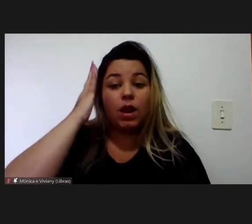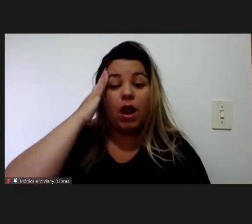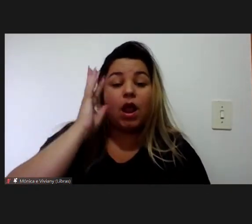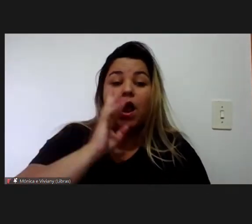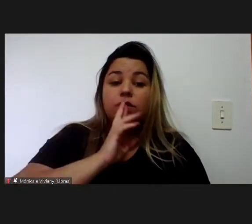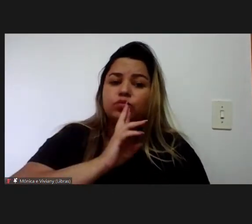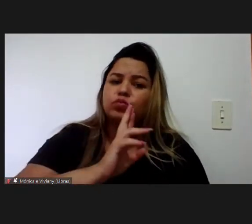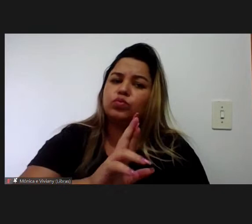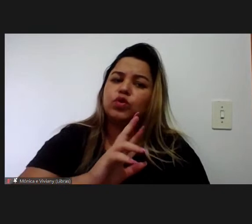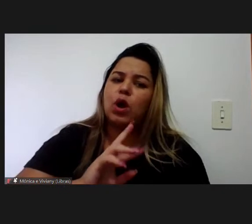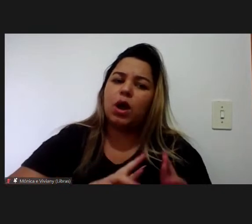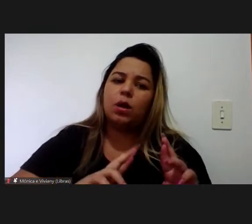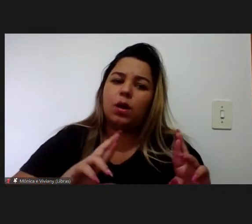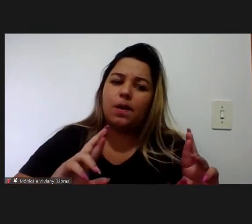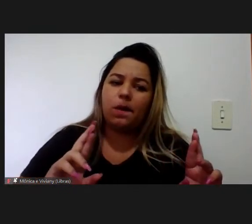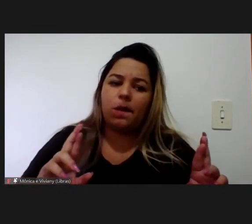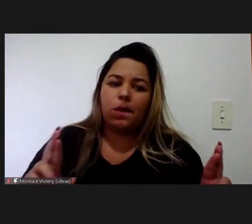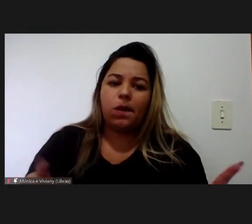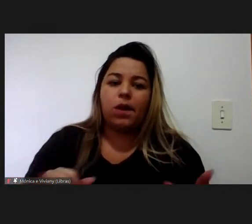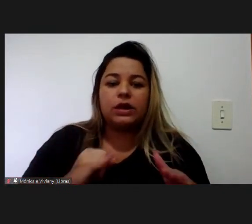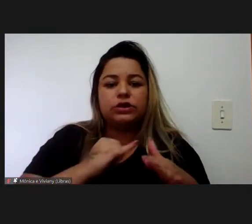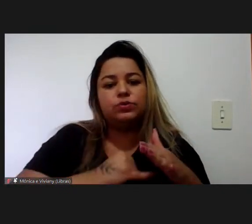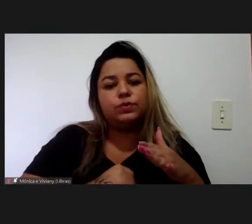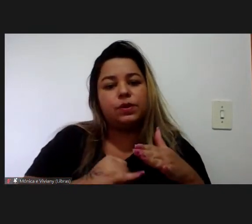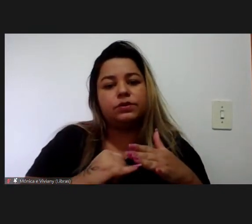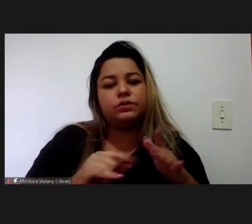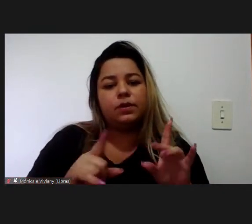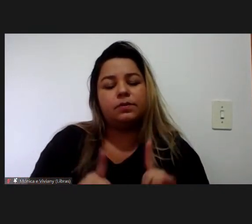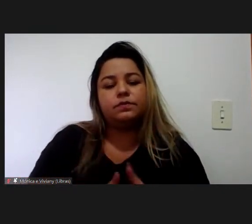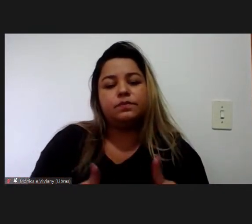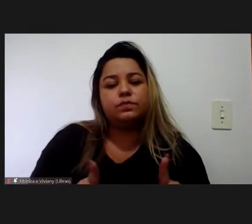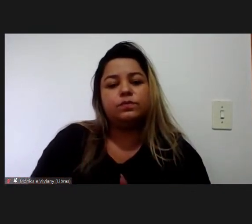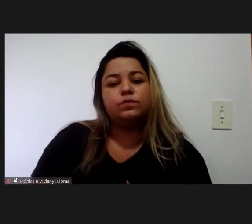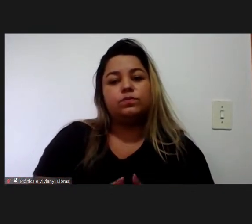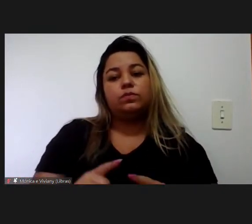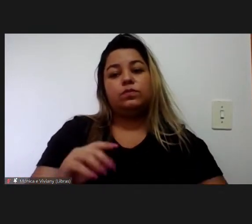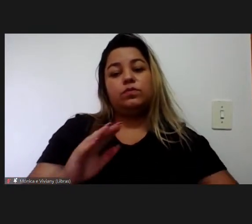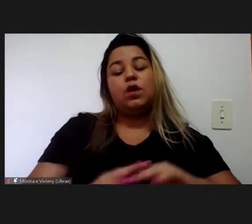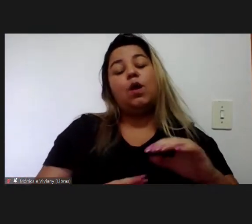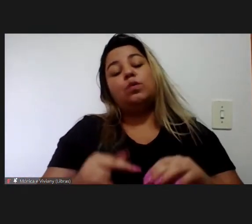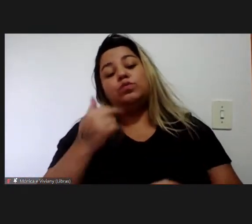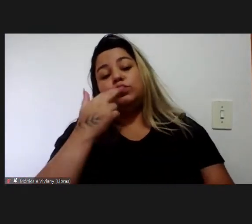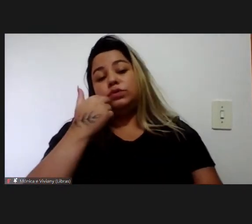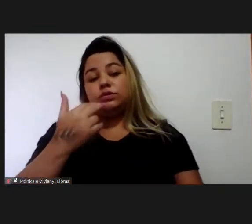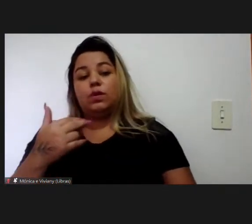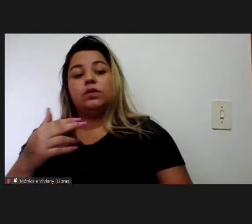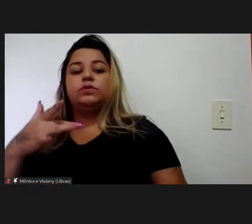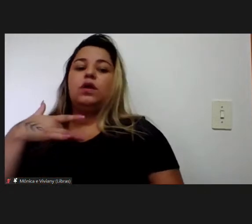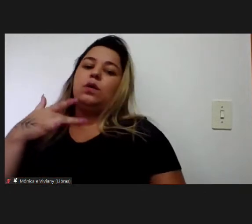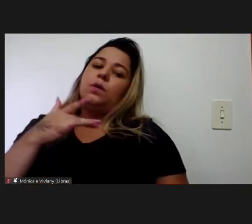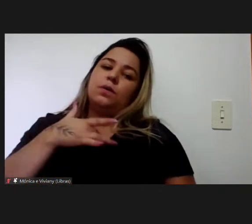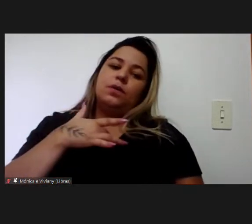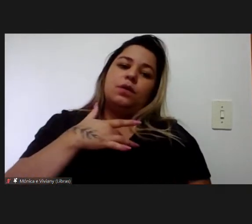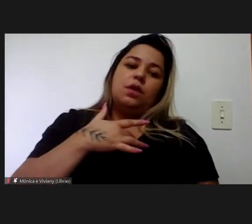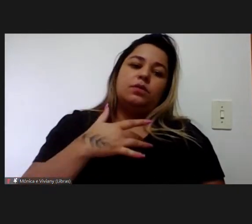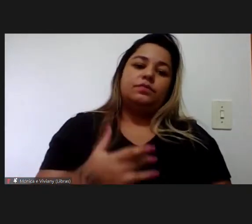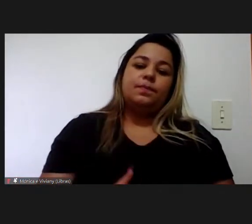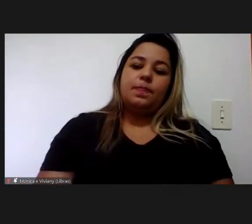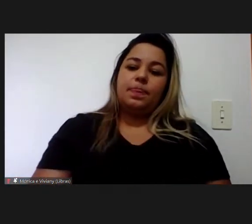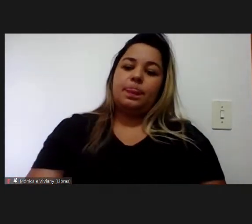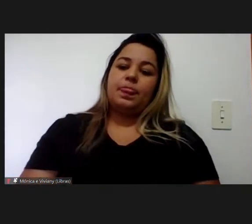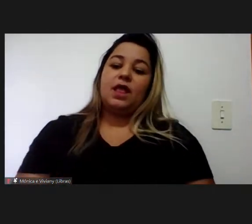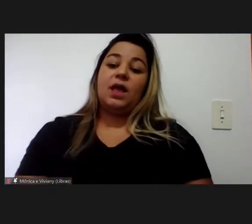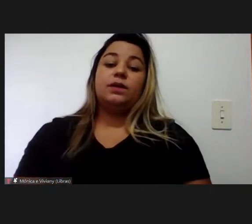that we have many actors and institutions that act in this field of nutrition, food, and